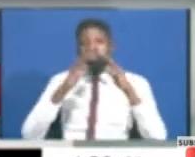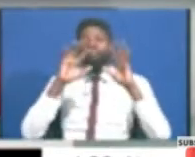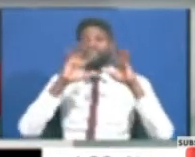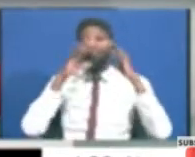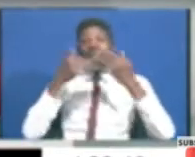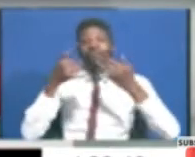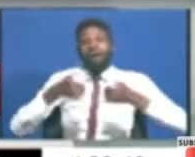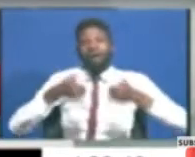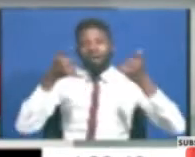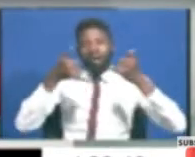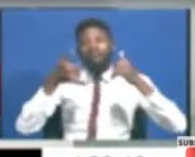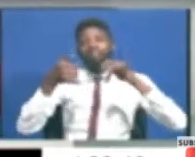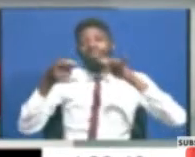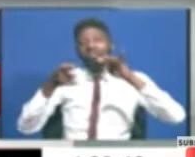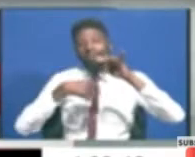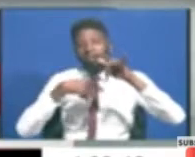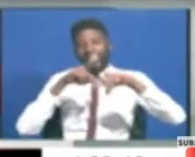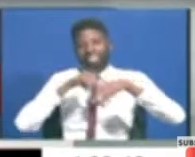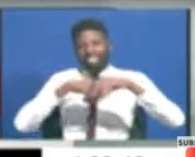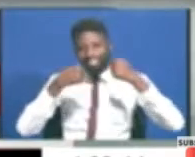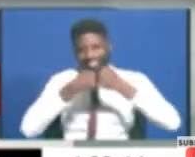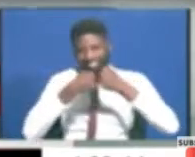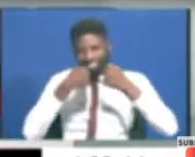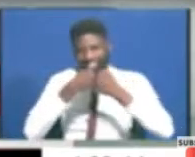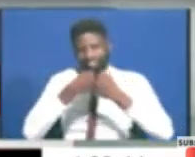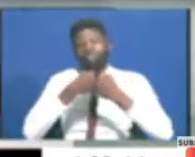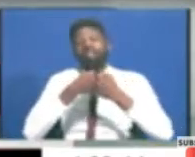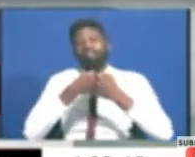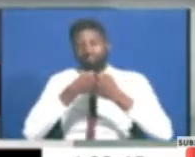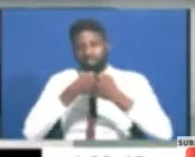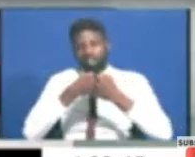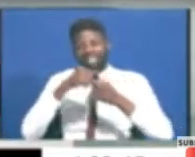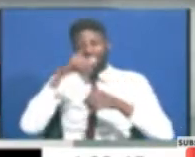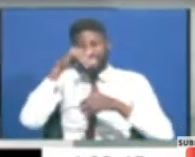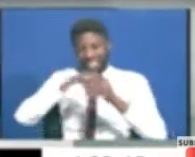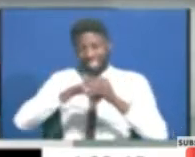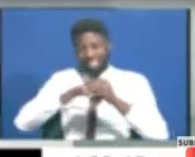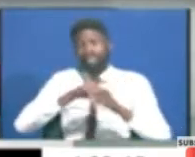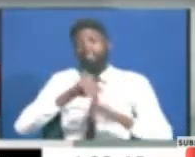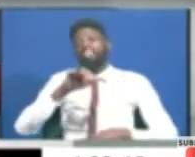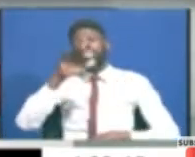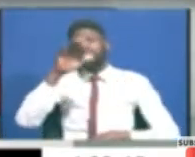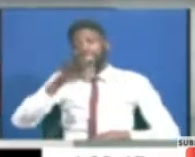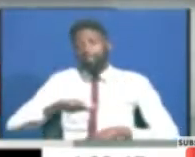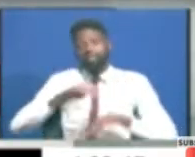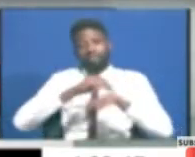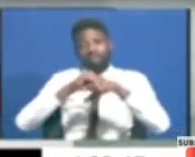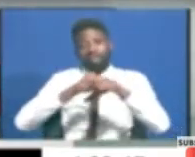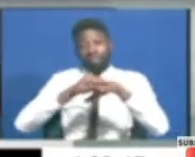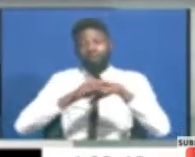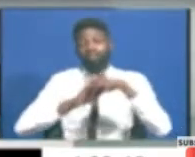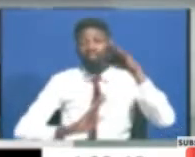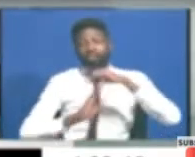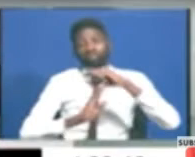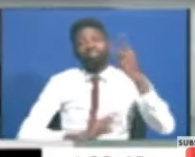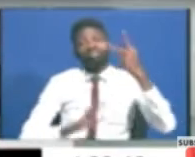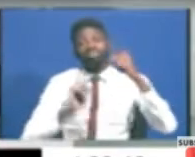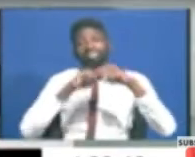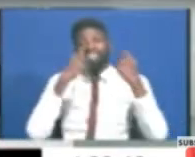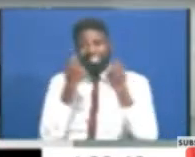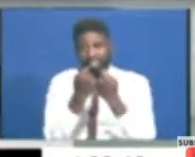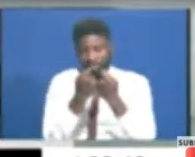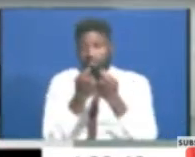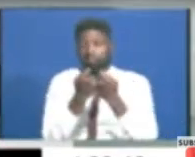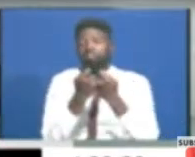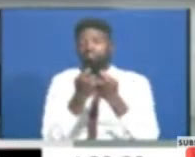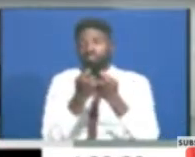a one-sided match played in Pretoria, South Africa. The top two teams from the tournament, apart from South Africa,